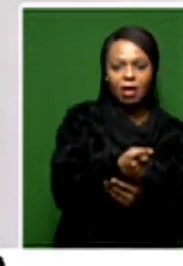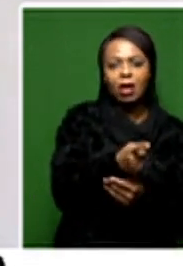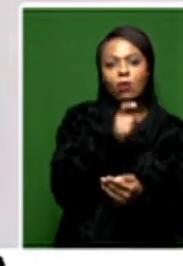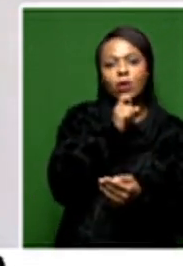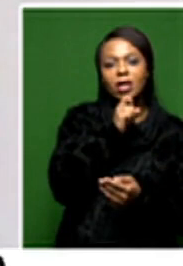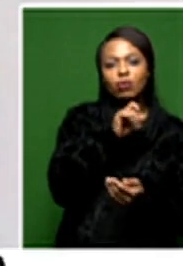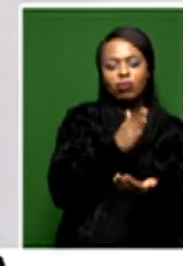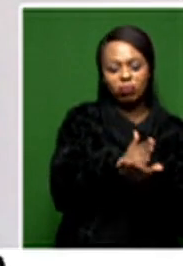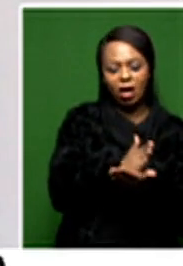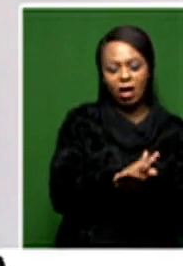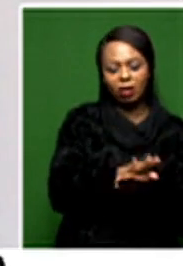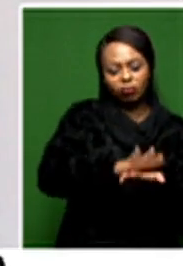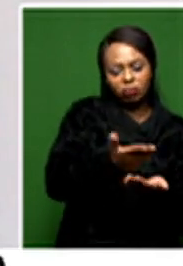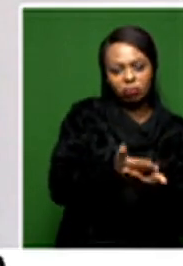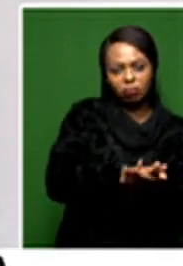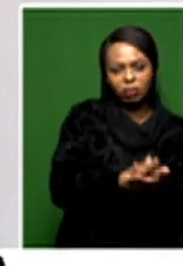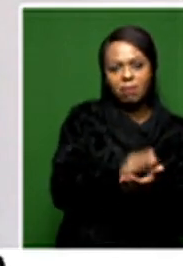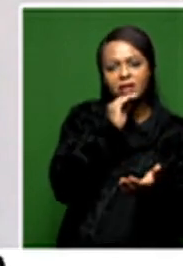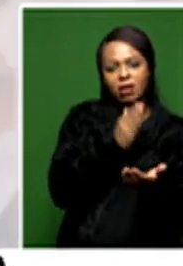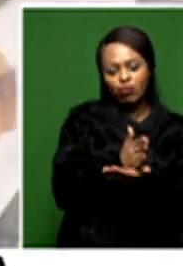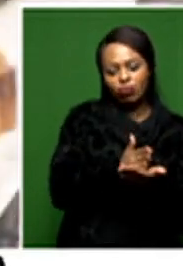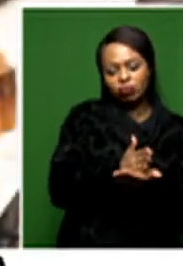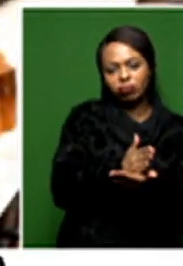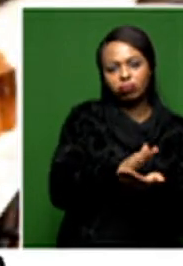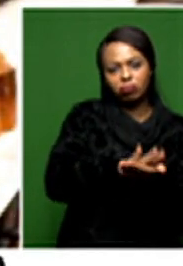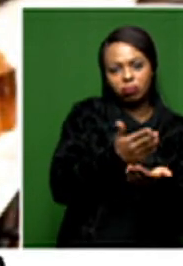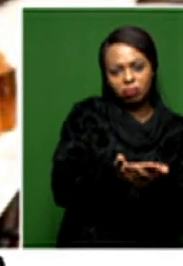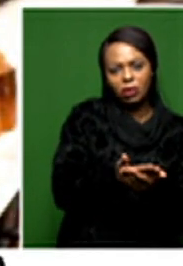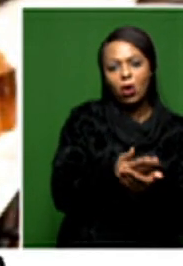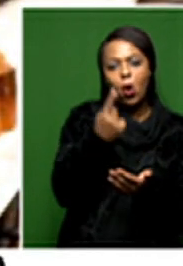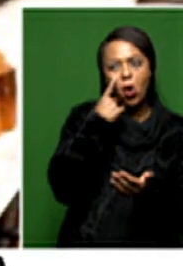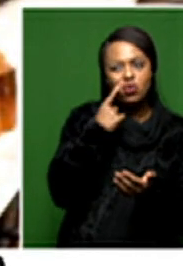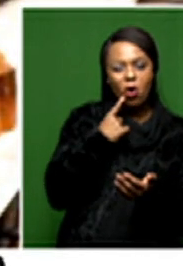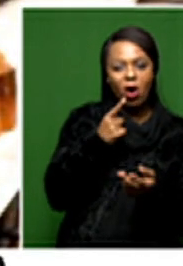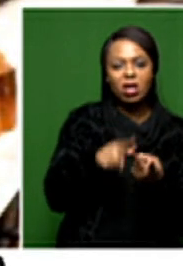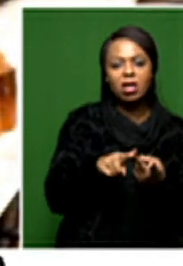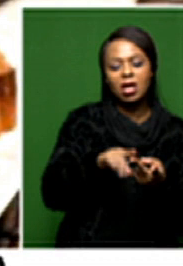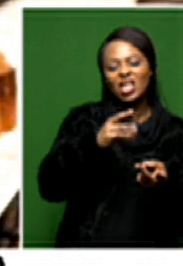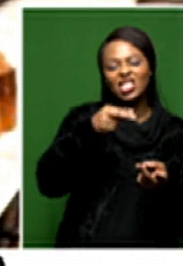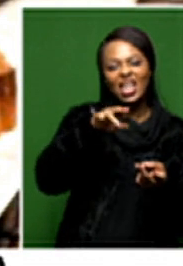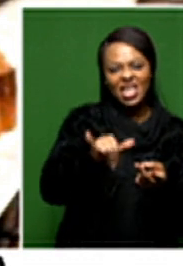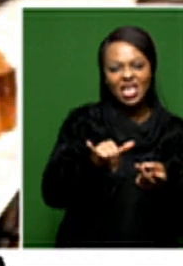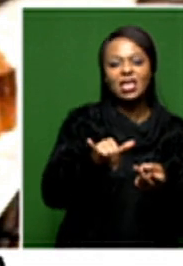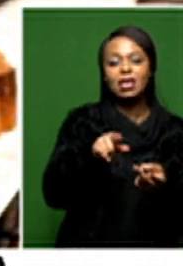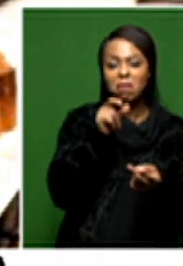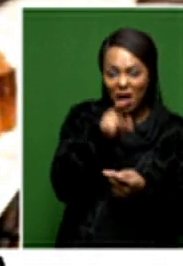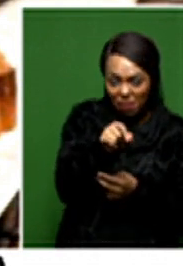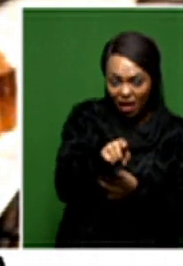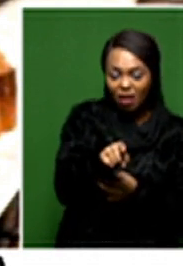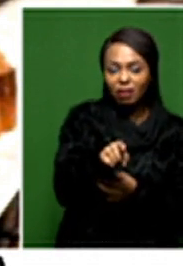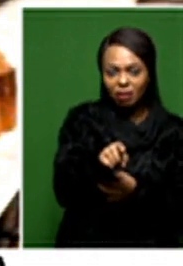braaibroodjie, when you've got this sandwich that you built with the cheese, the tomato, the onion, the chutney on the inside, that's the one on screen now.